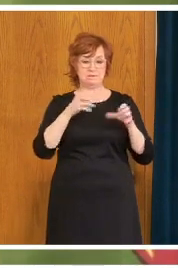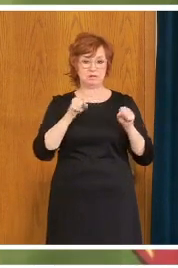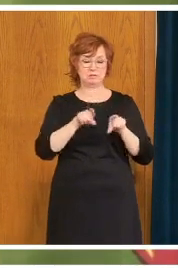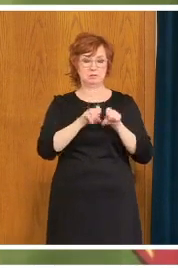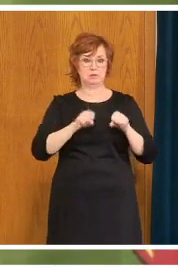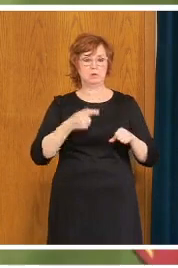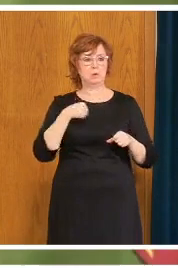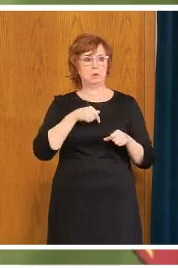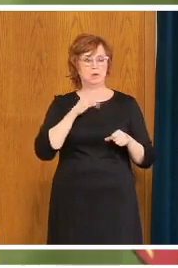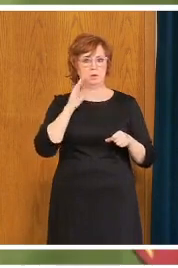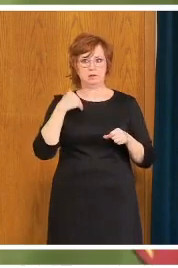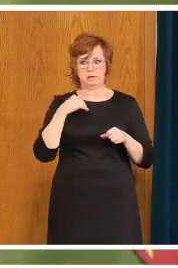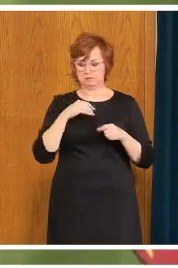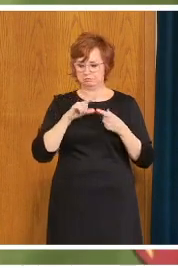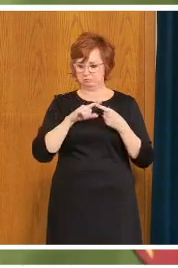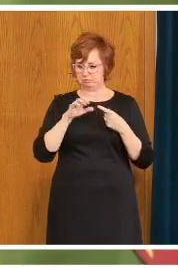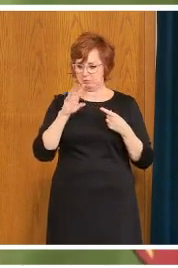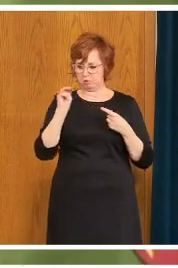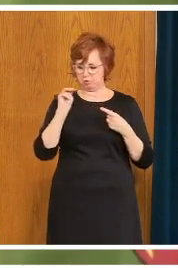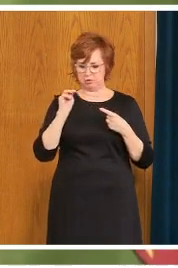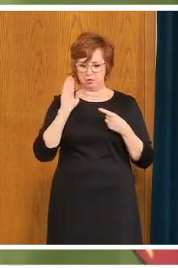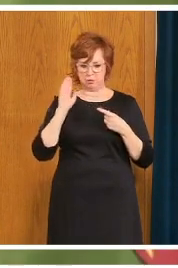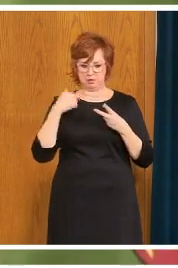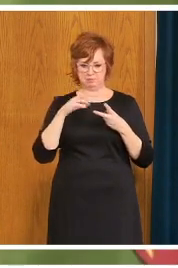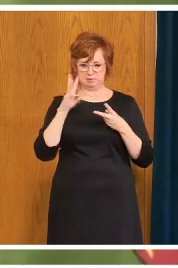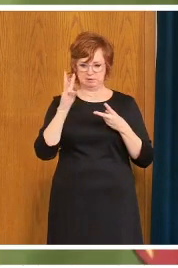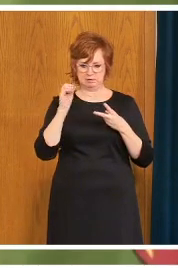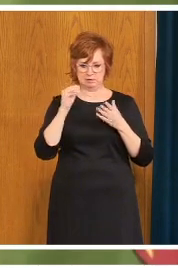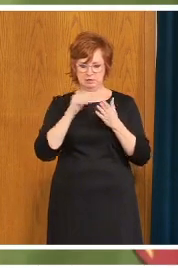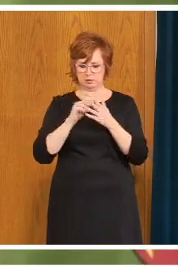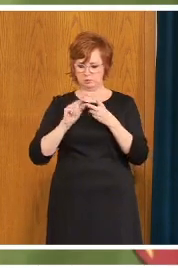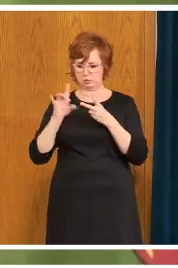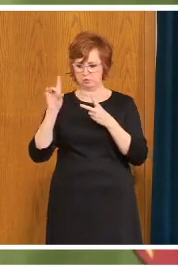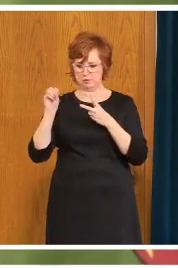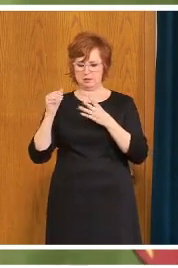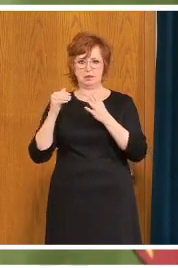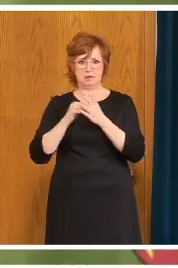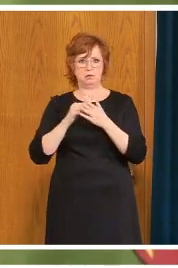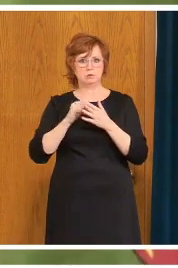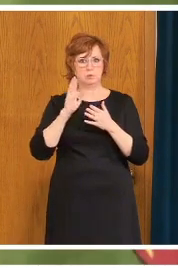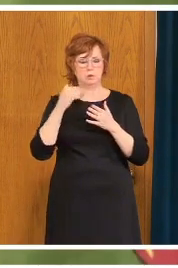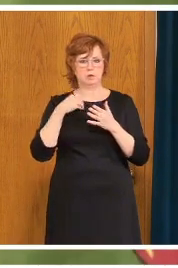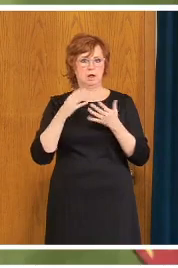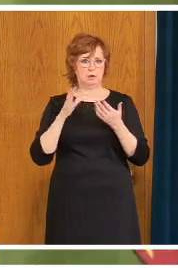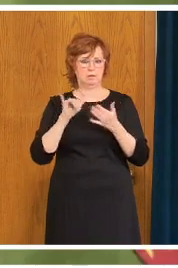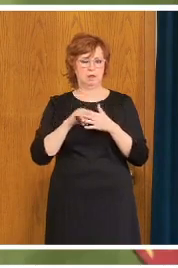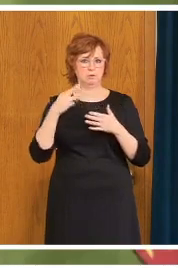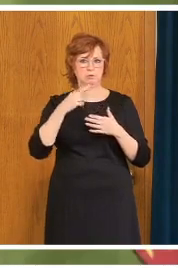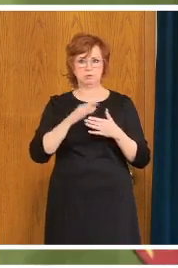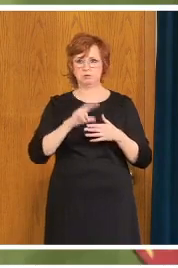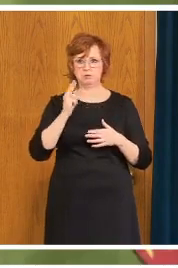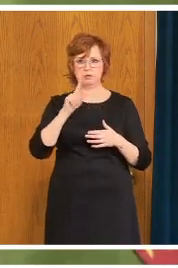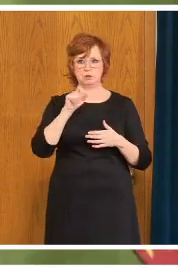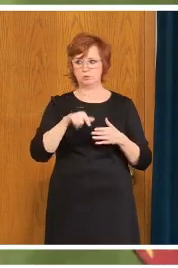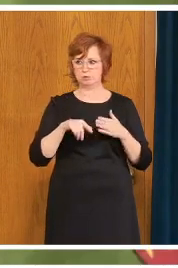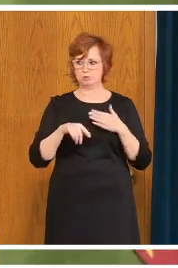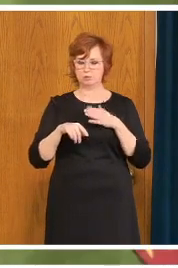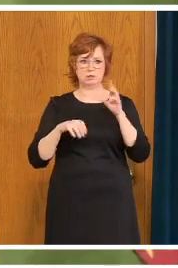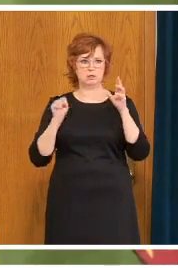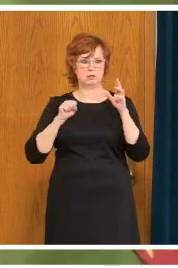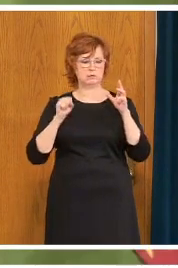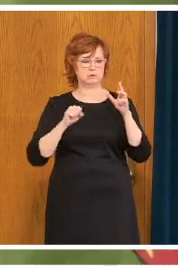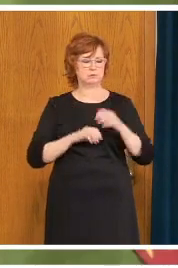anywhere from 60 to 80,000 before that timeline that the Premier laid out. So that would be the difference there. Follow-up question, Laura?